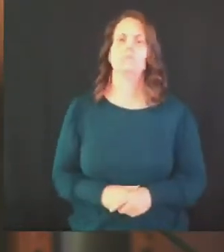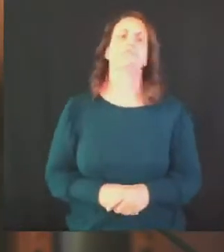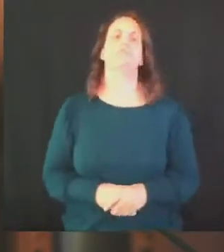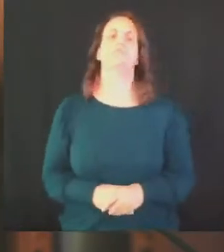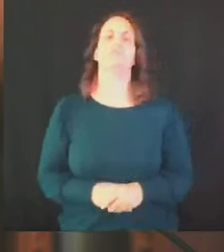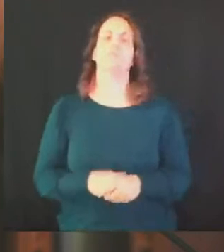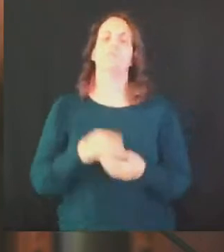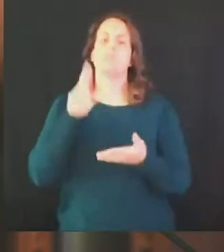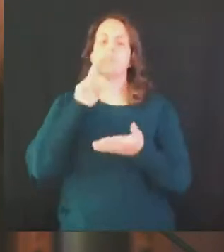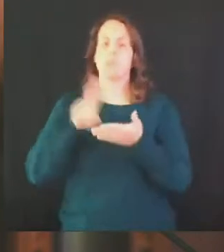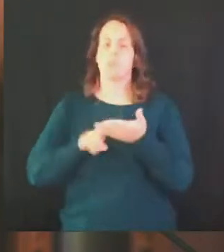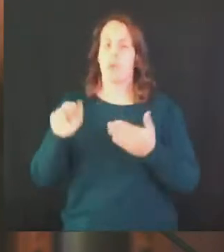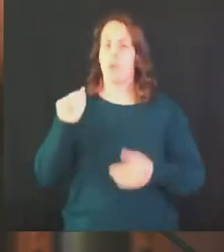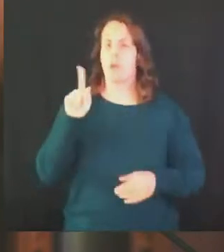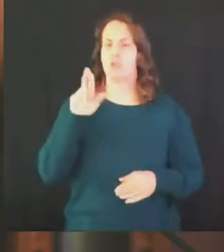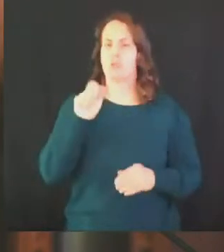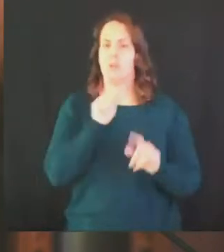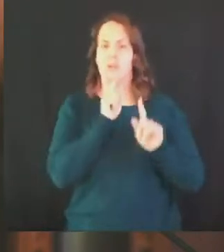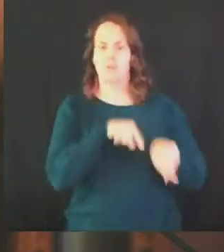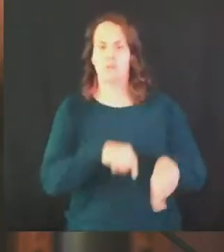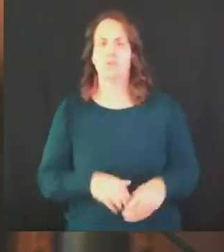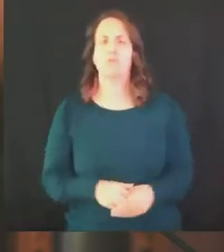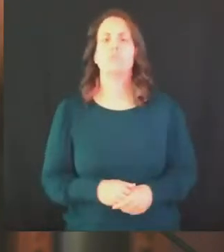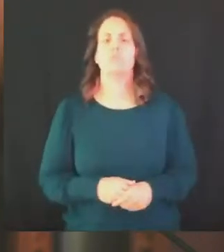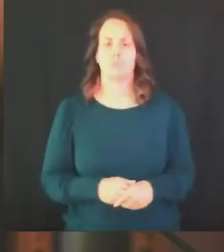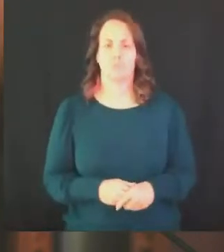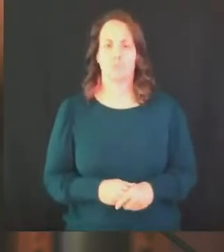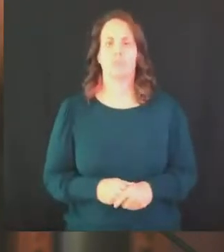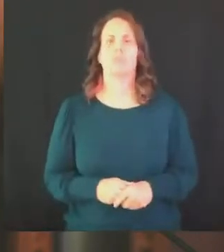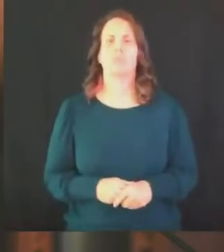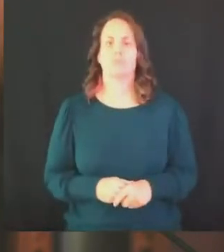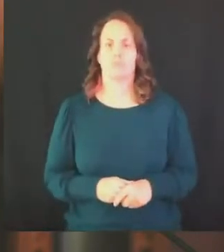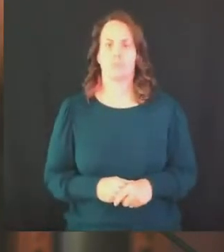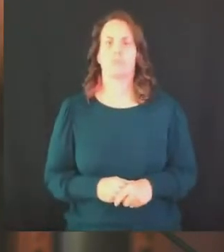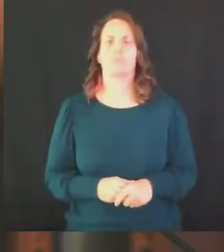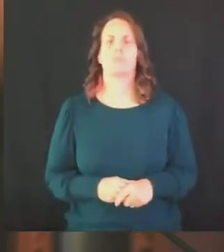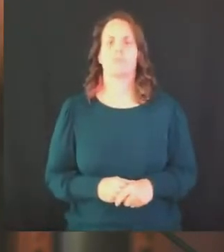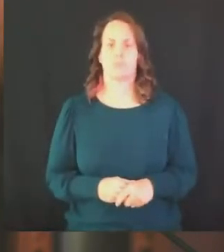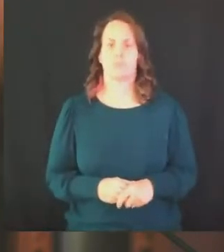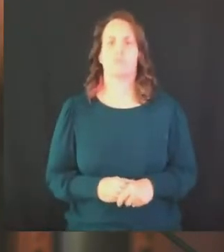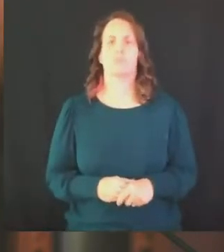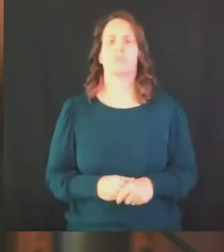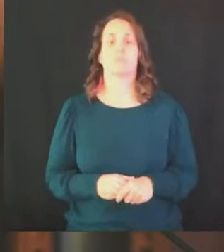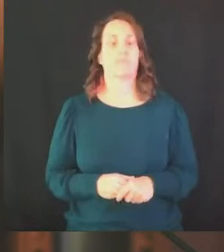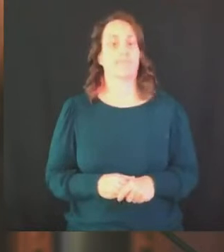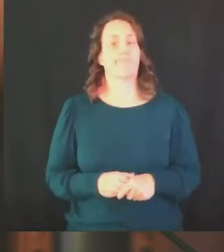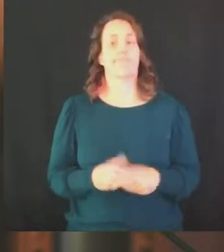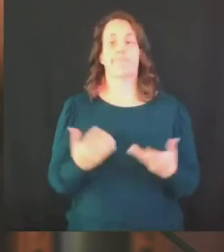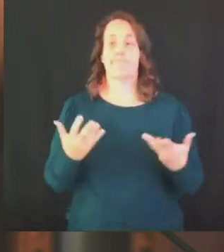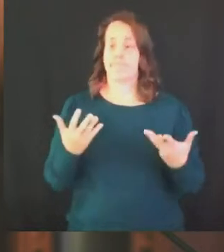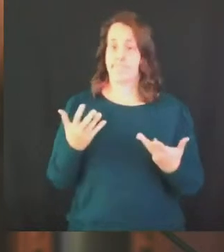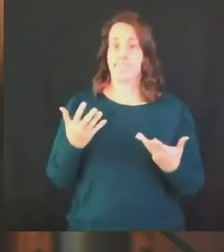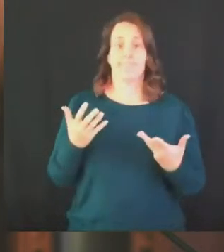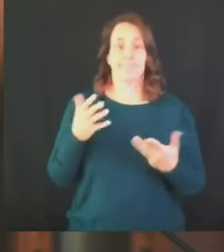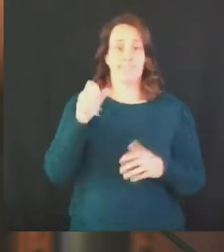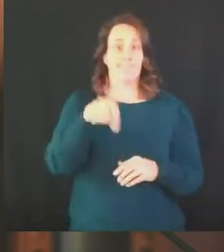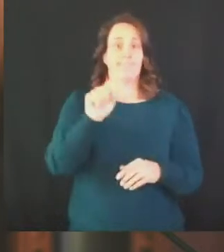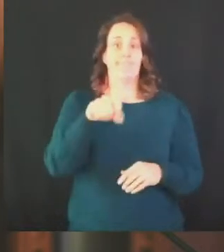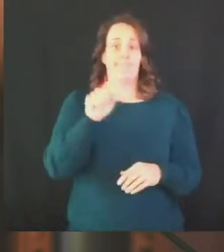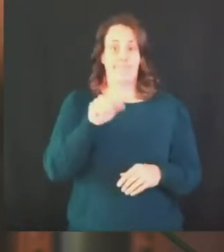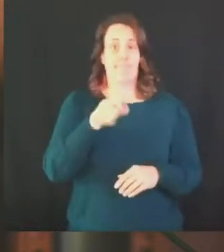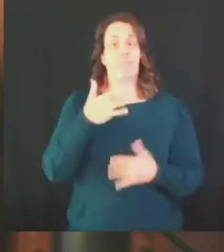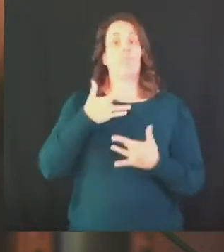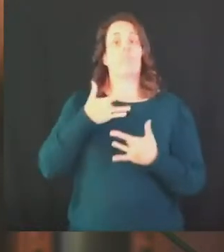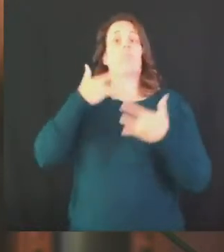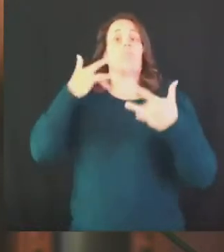need hospitalization for a variety of things. And in normal circumstances, right, they would be transferred to their local hospital, receive care, receive treatment